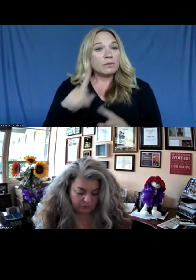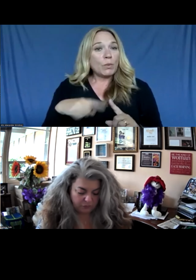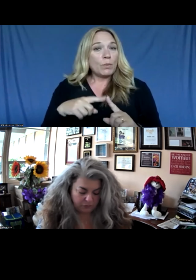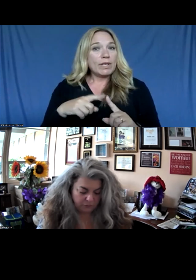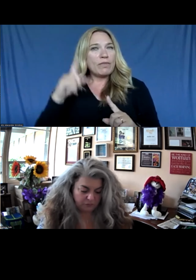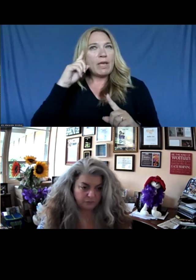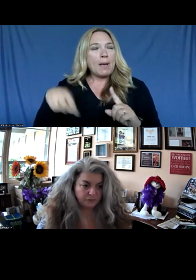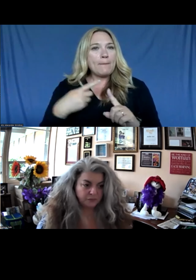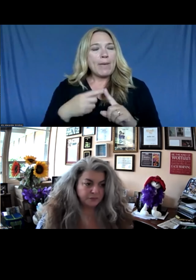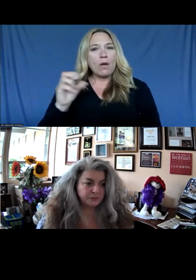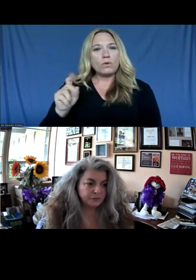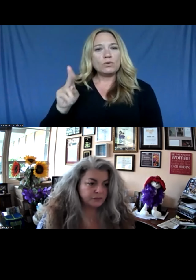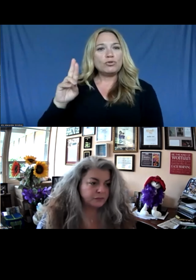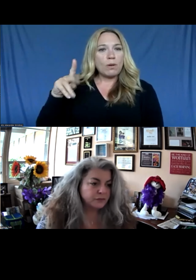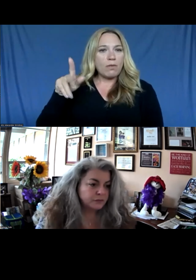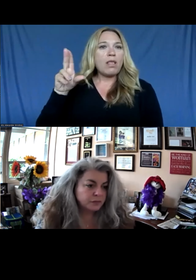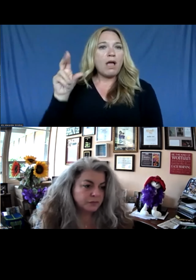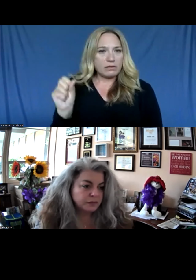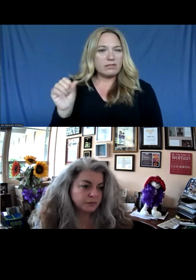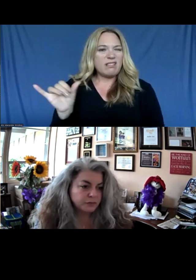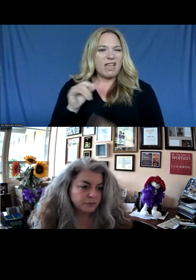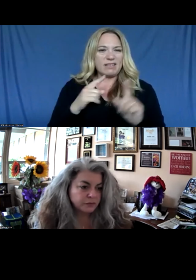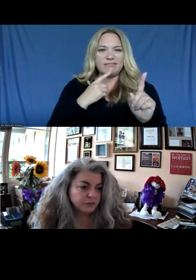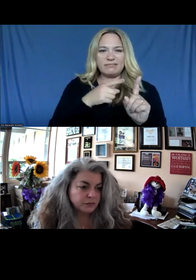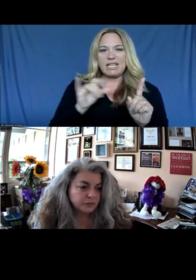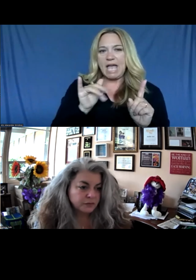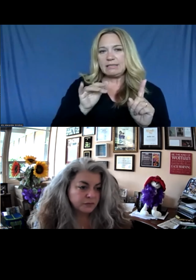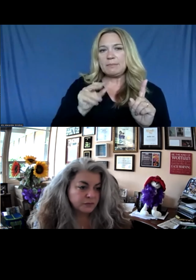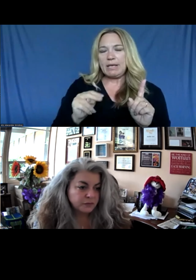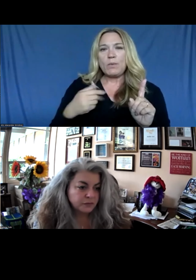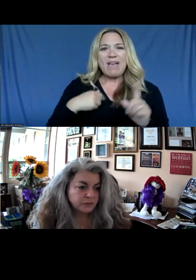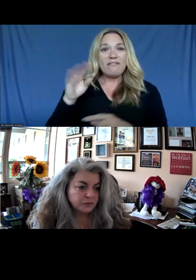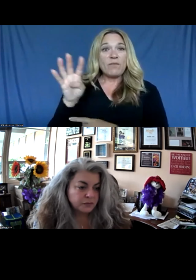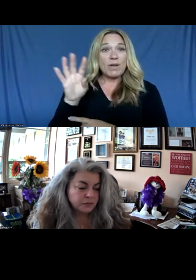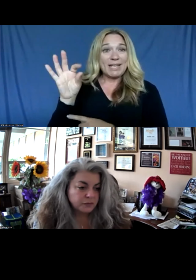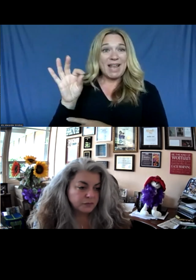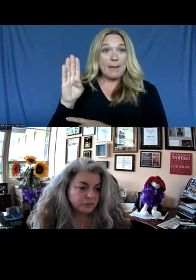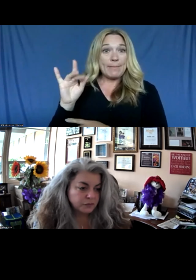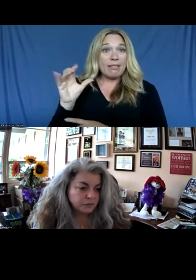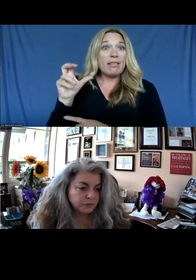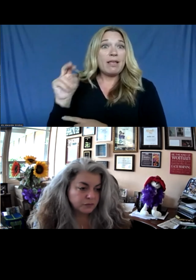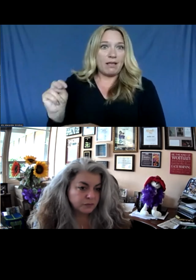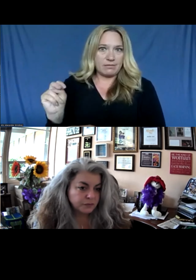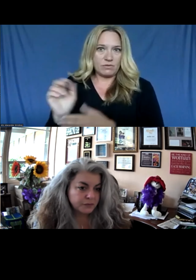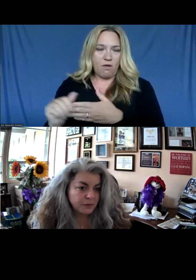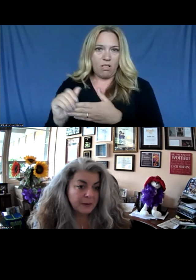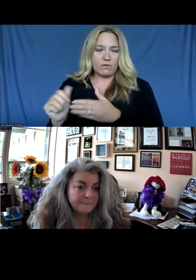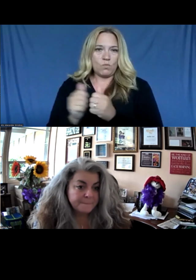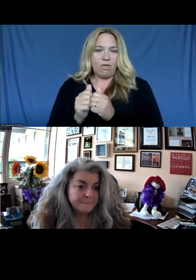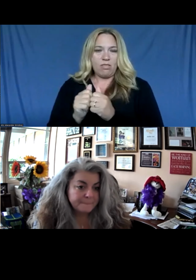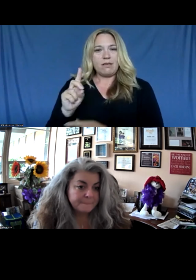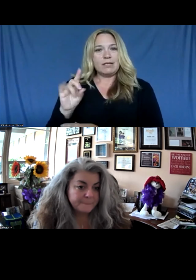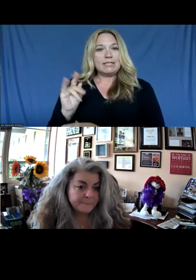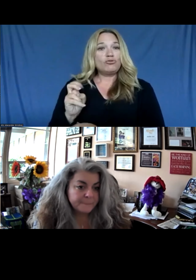the surplus, as Yasmin stated, we have $49 billion in discretionary funding. This